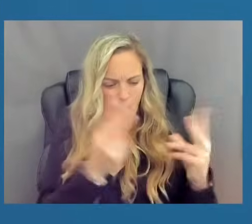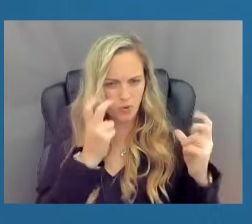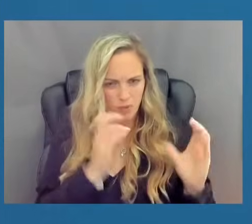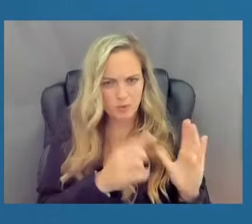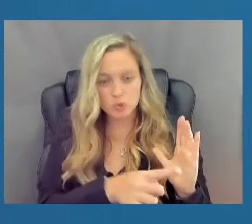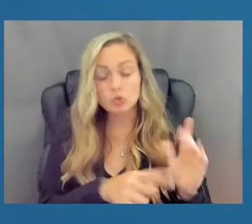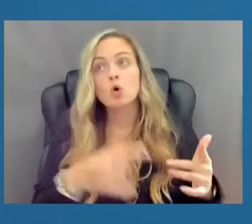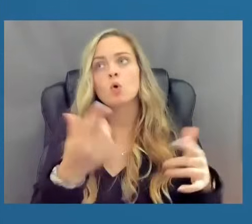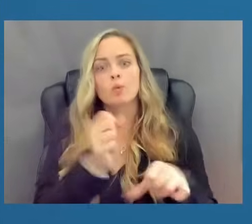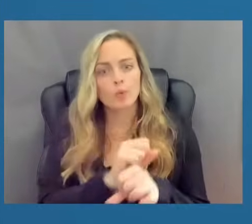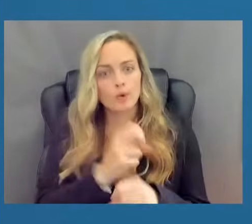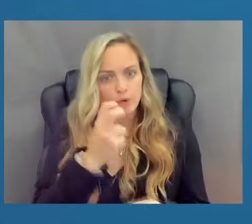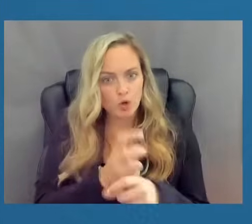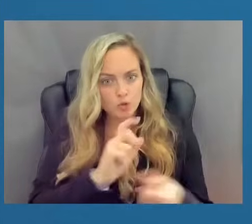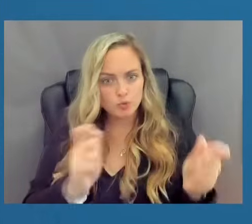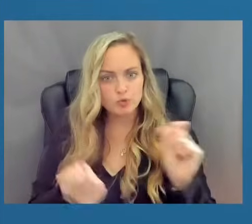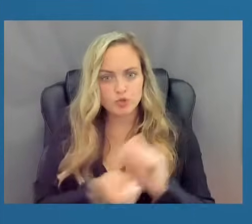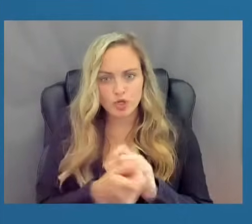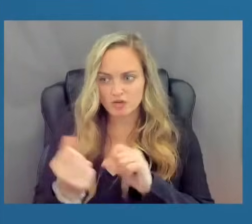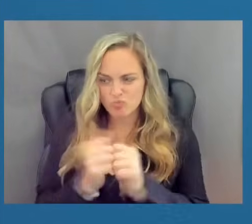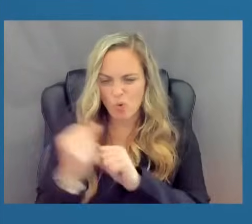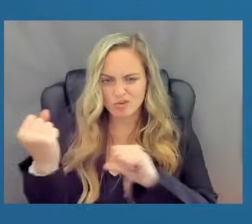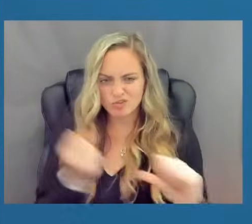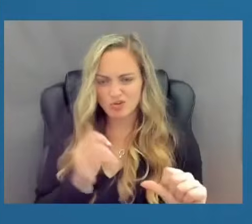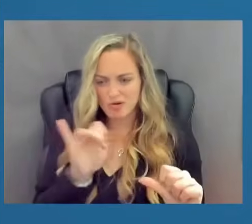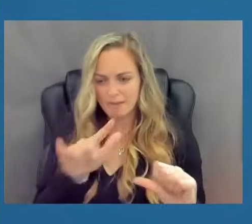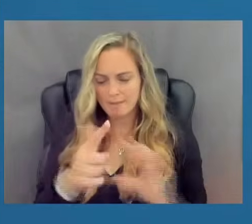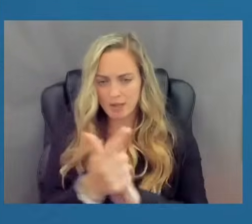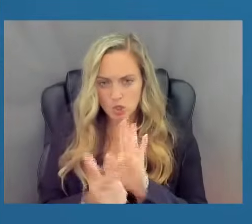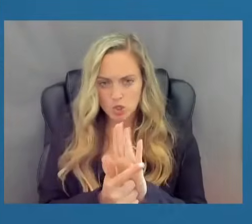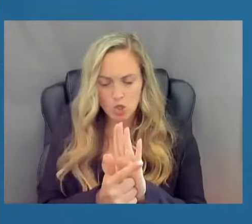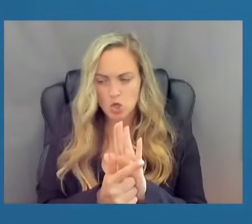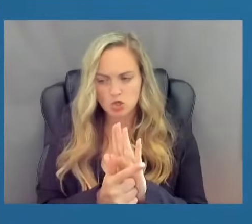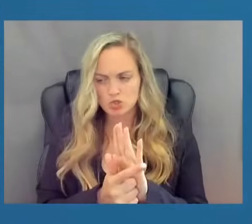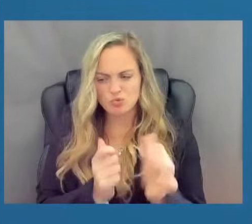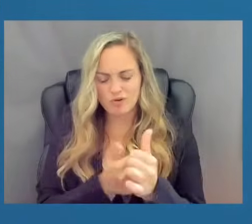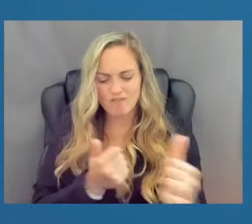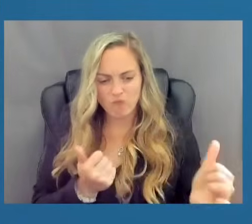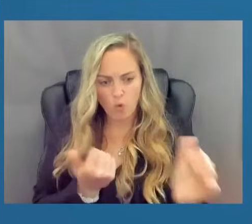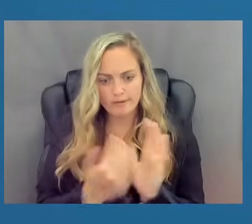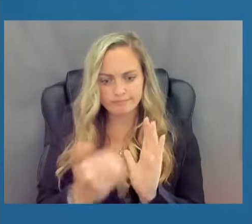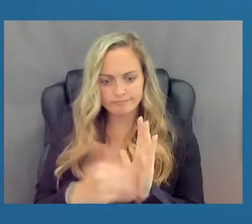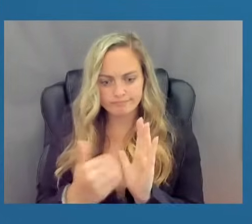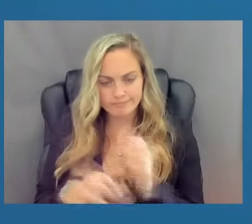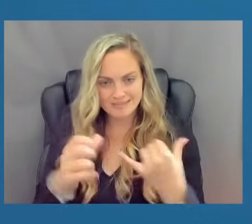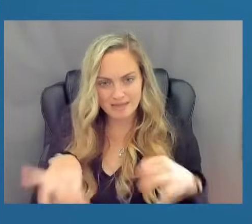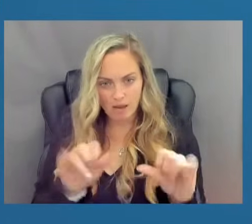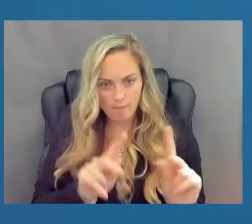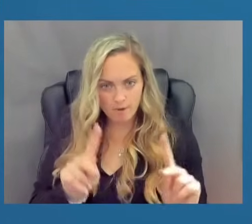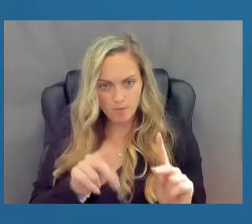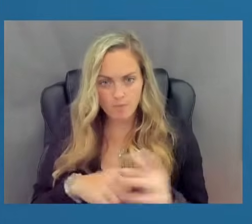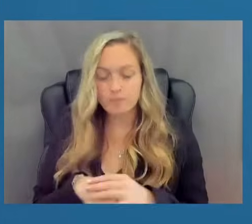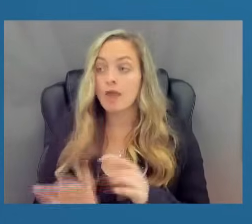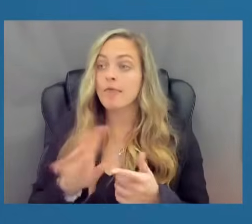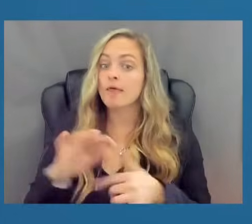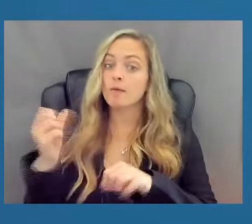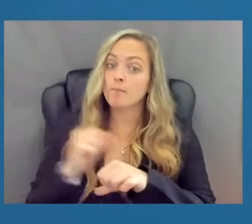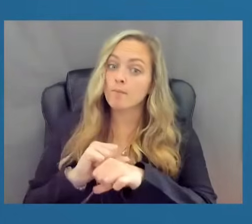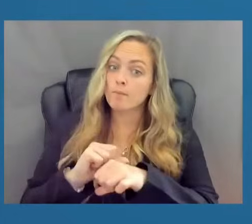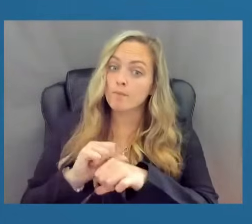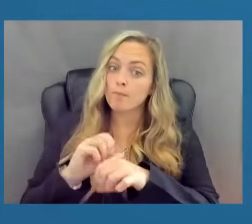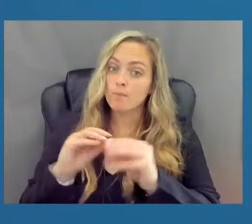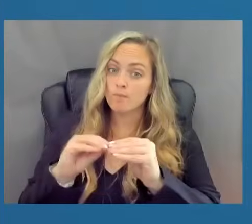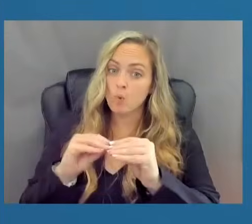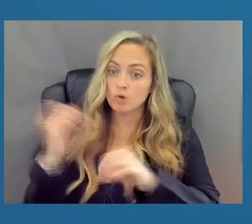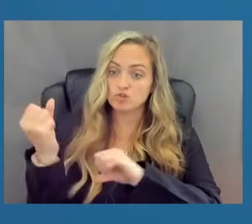dynamic, stronger bail laws to keep repeat offenders off the street, stronger discovery laws, which was a major undertaking